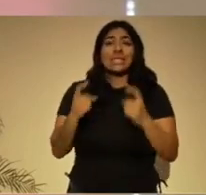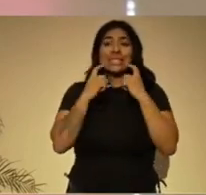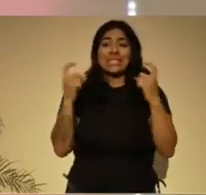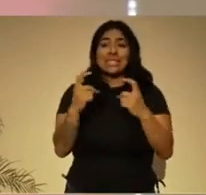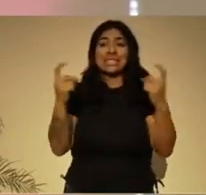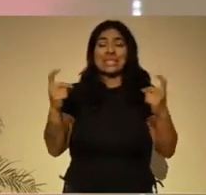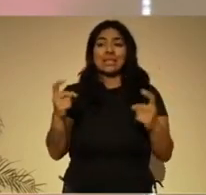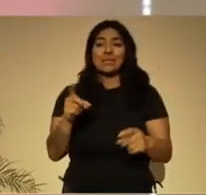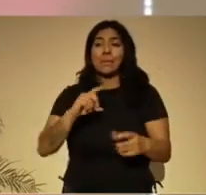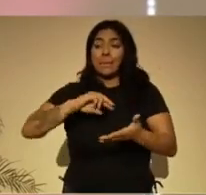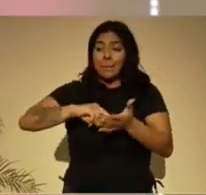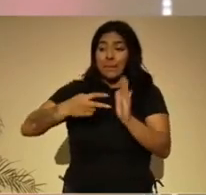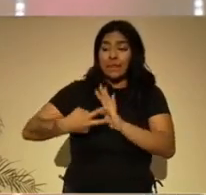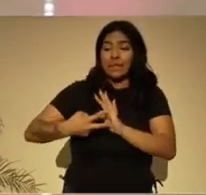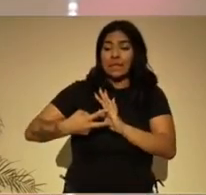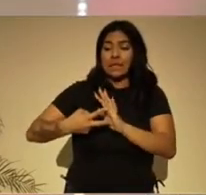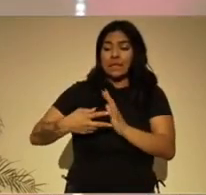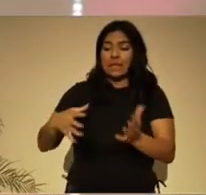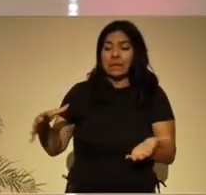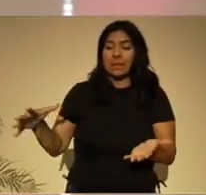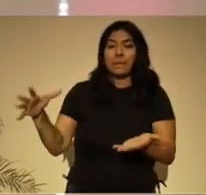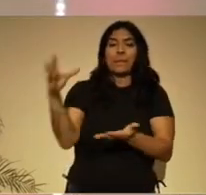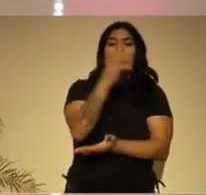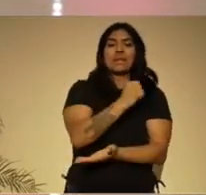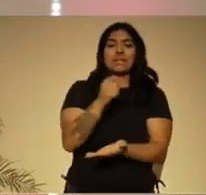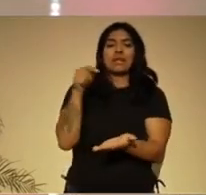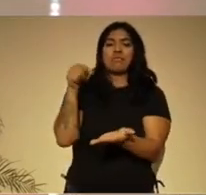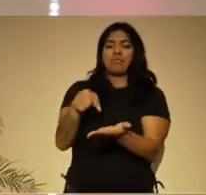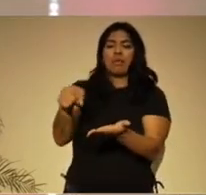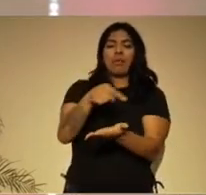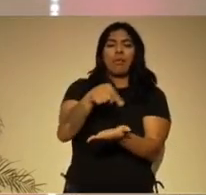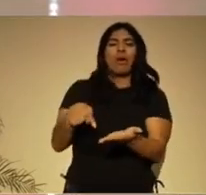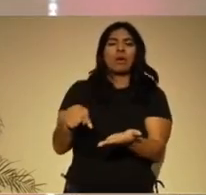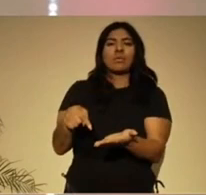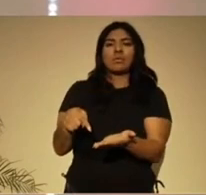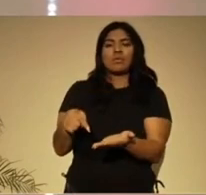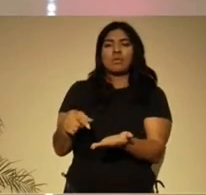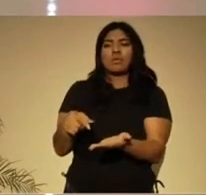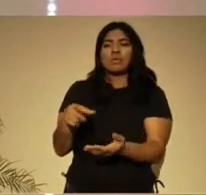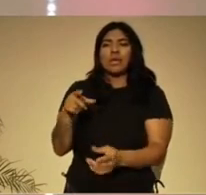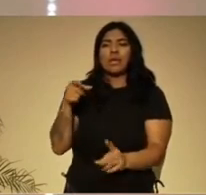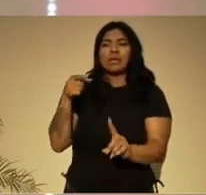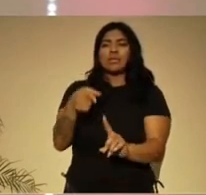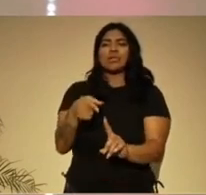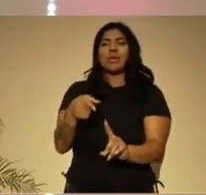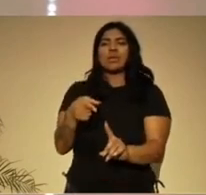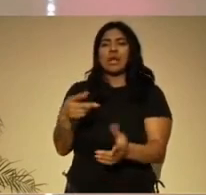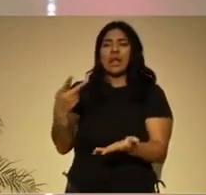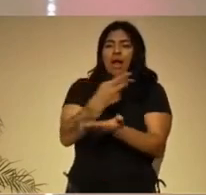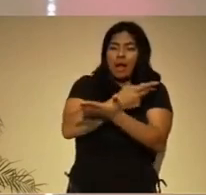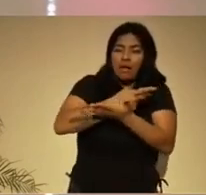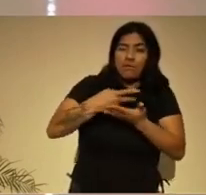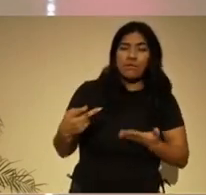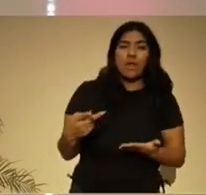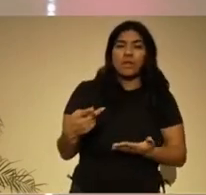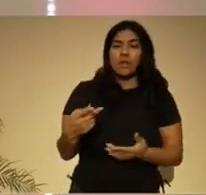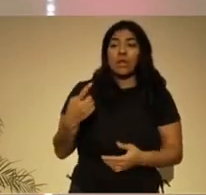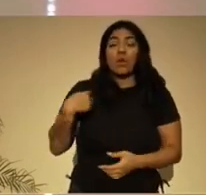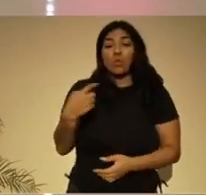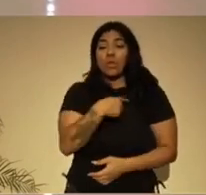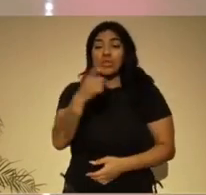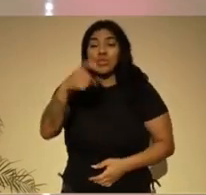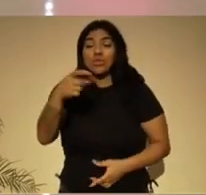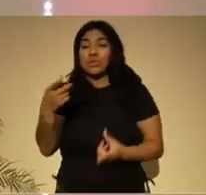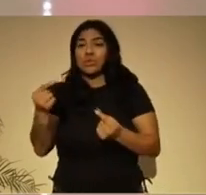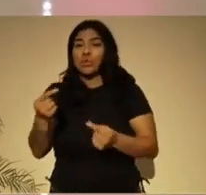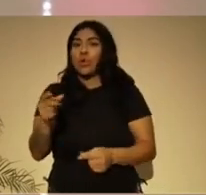sin literally means missing the mark. It indicates that there's a failure, that what we should do or